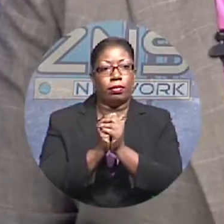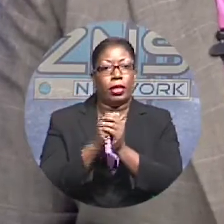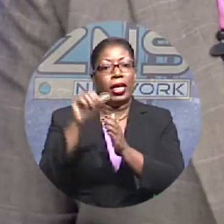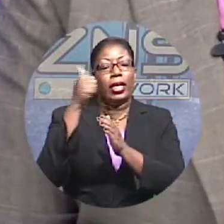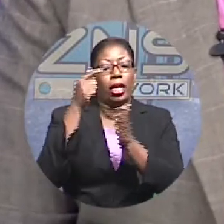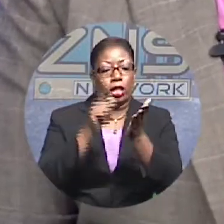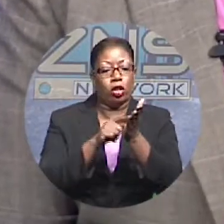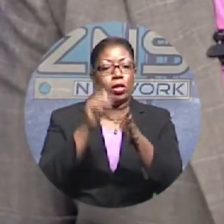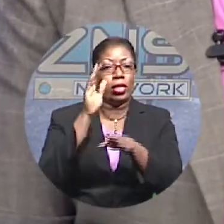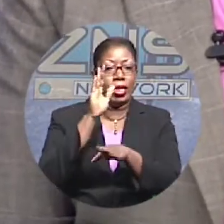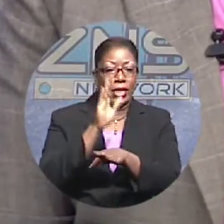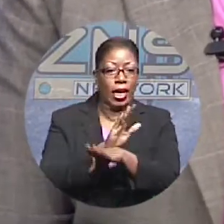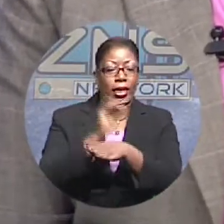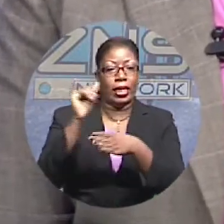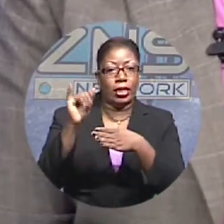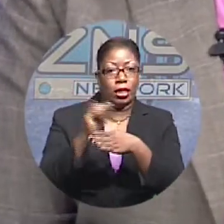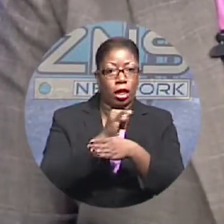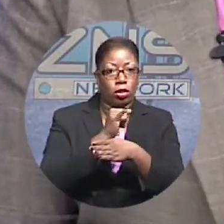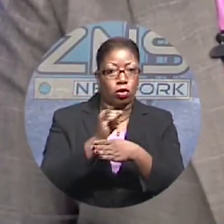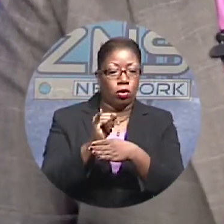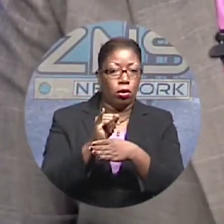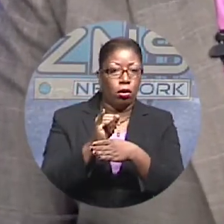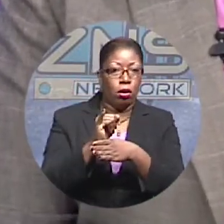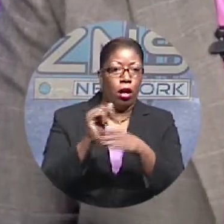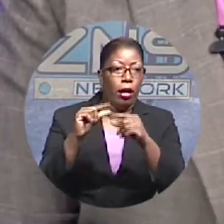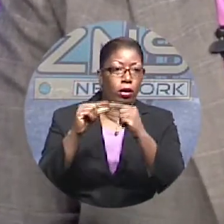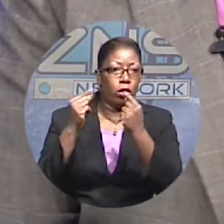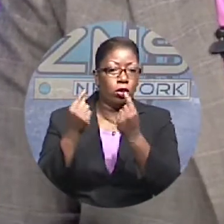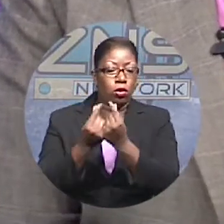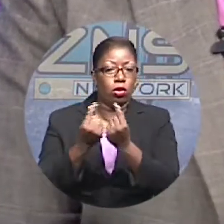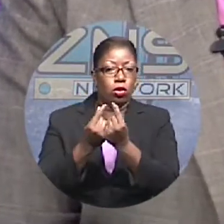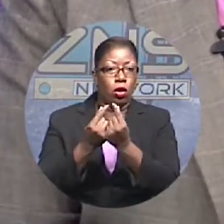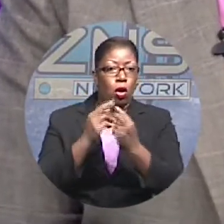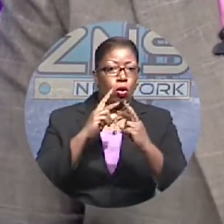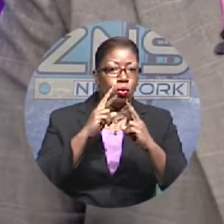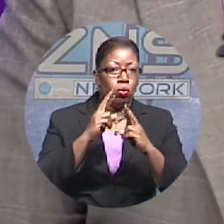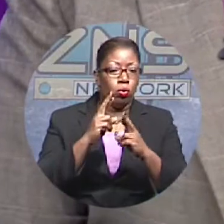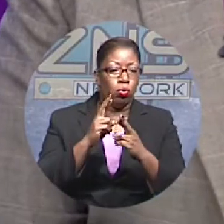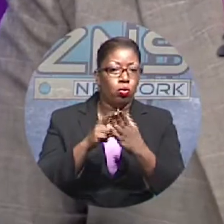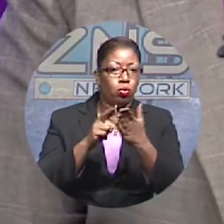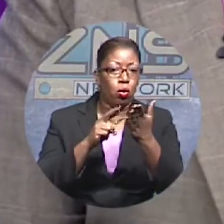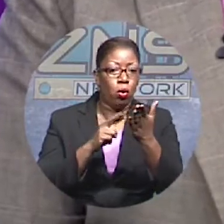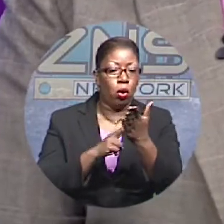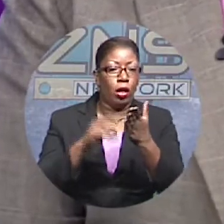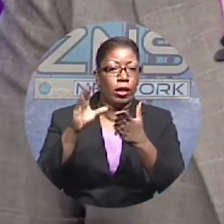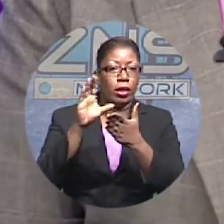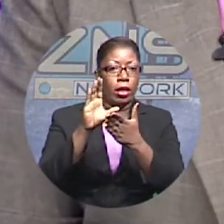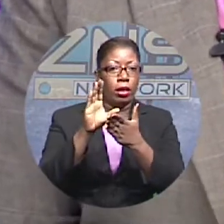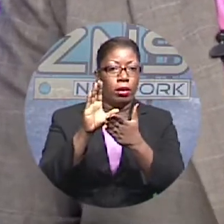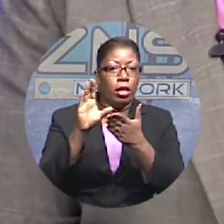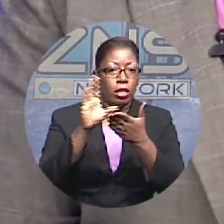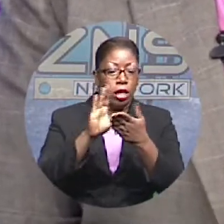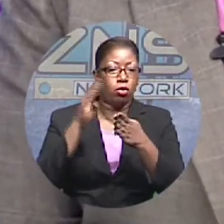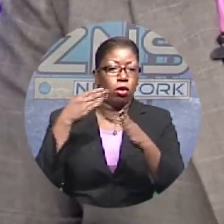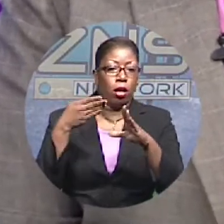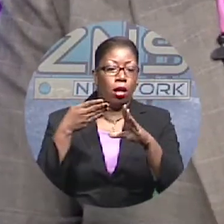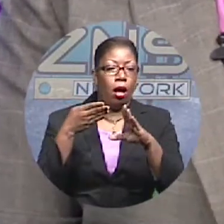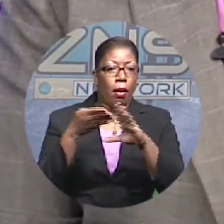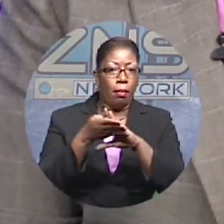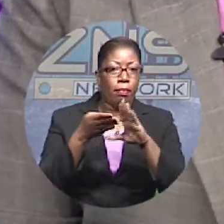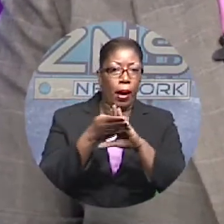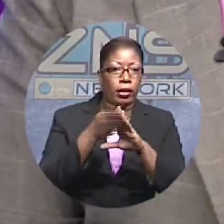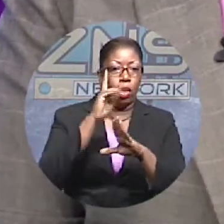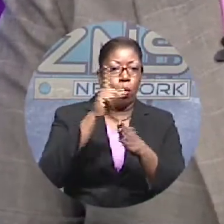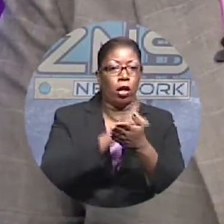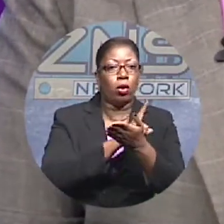news tonight, the president of the Industrial Tribunal recently ruled in a matter involving the Central Bank of the Bahamas that 1 work week equals 7